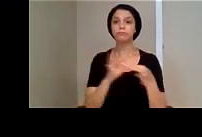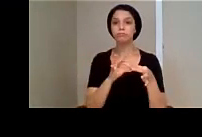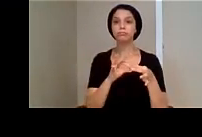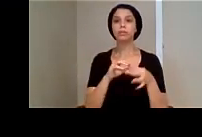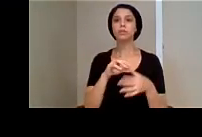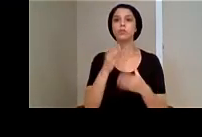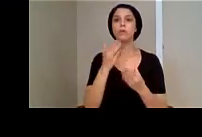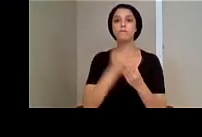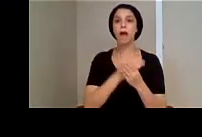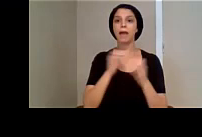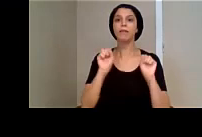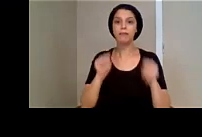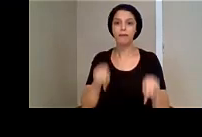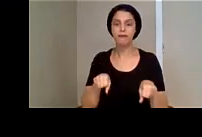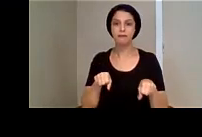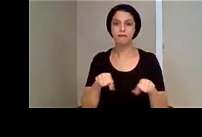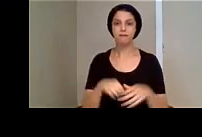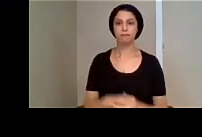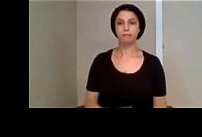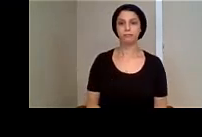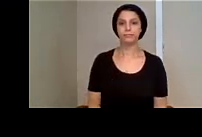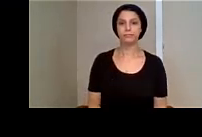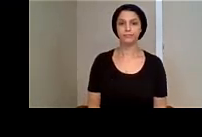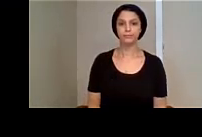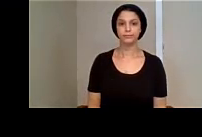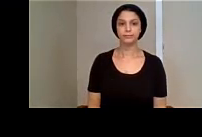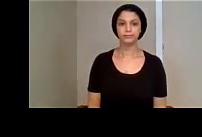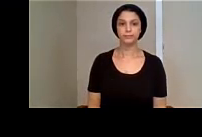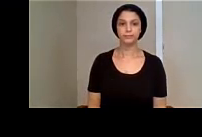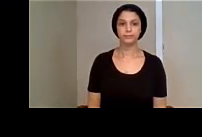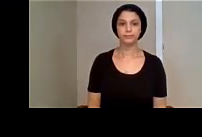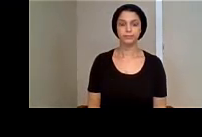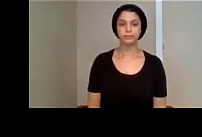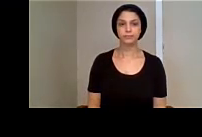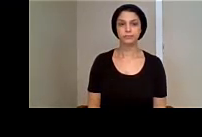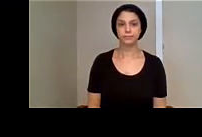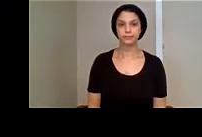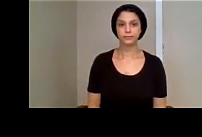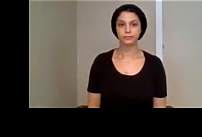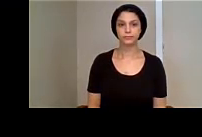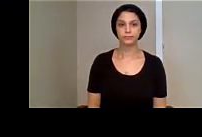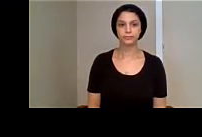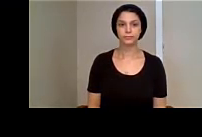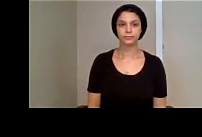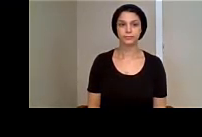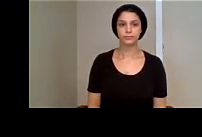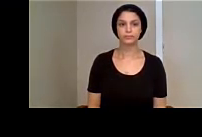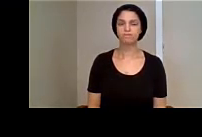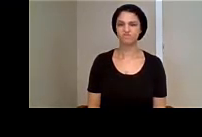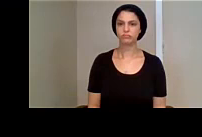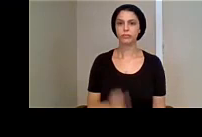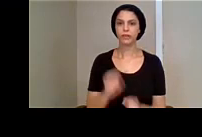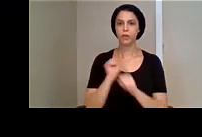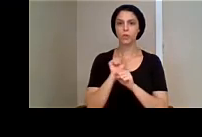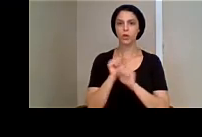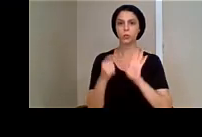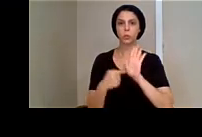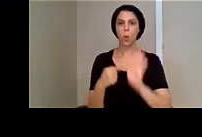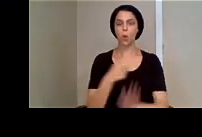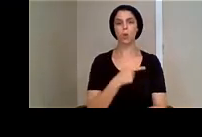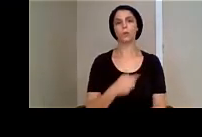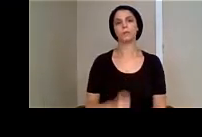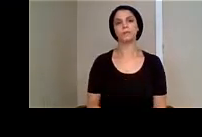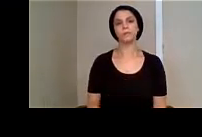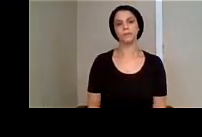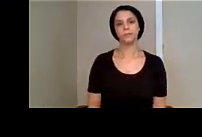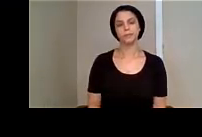that as well. So the way this one works, go go and open that assignment here, website URL,